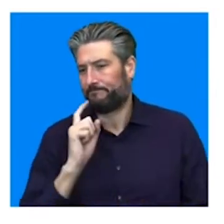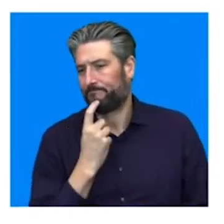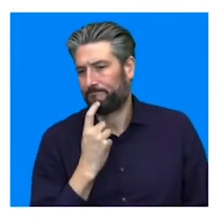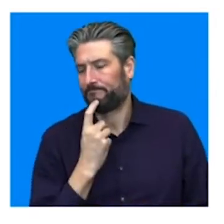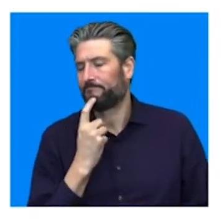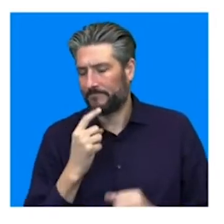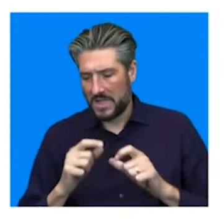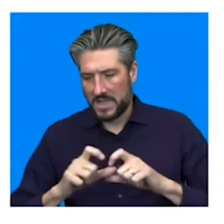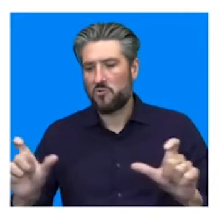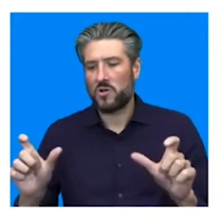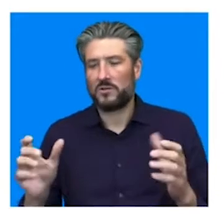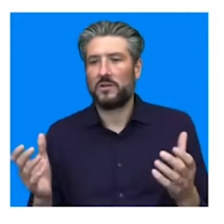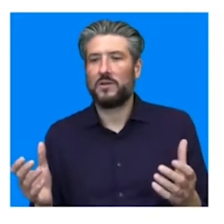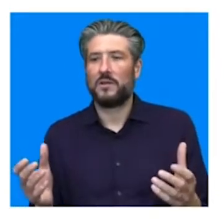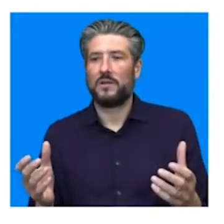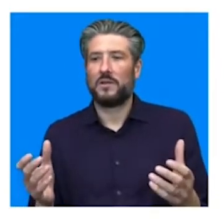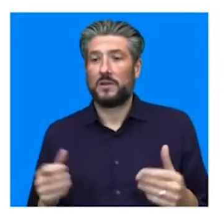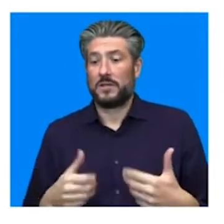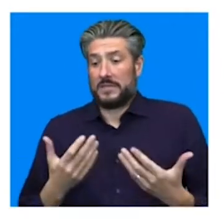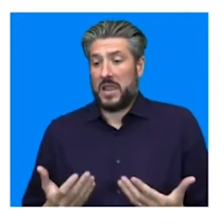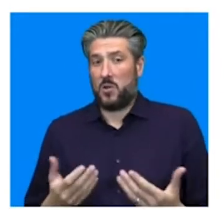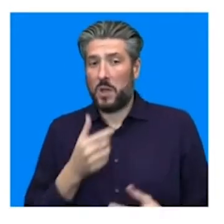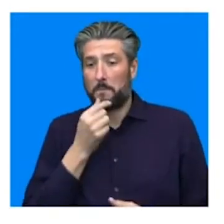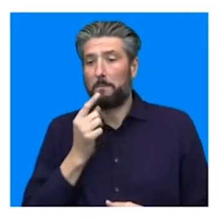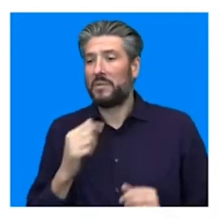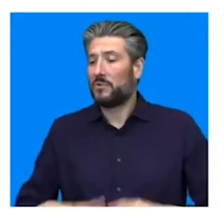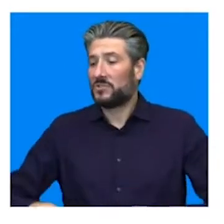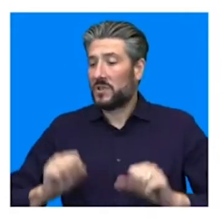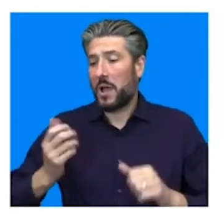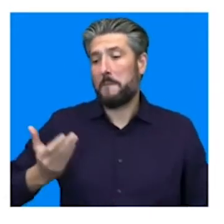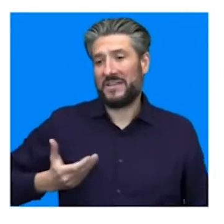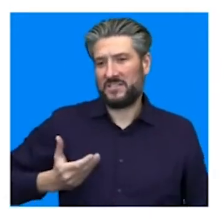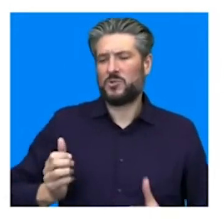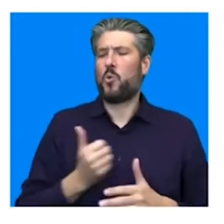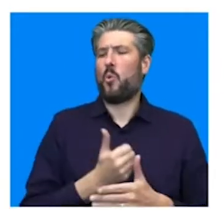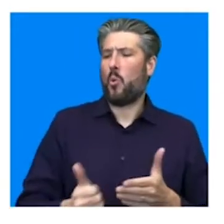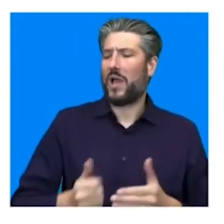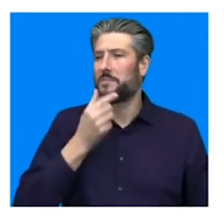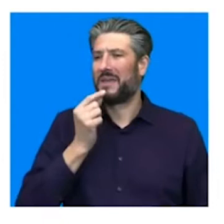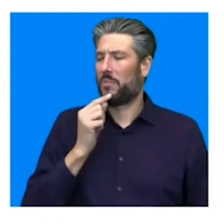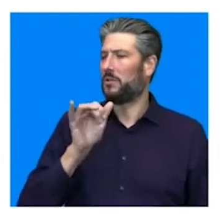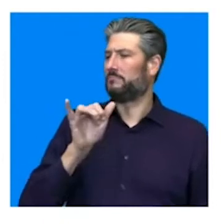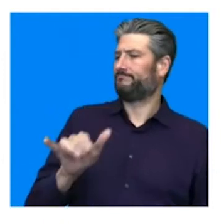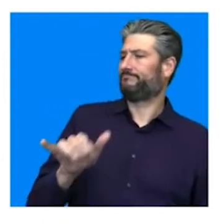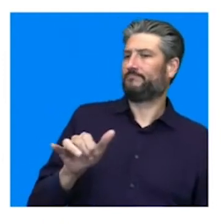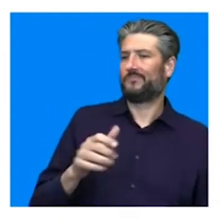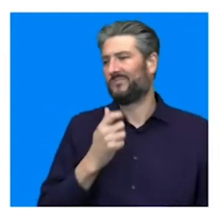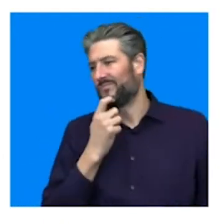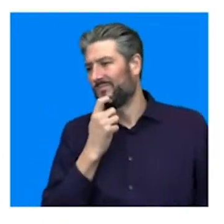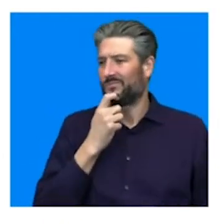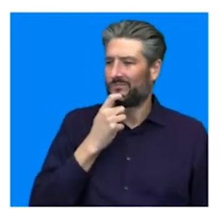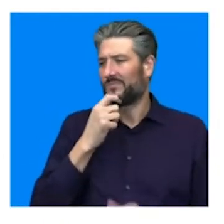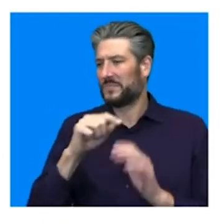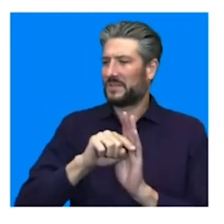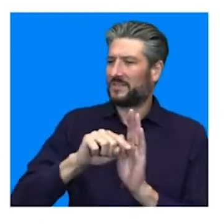Everyone starting a new business is met by a lot of skeptics, and we were definitely met by a lot of skeptics because our ideas